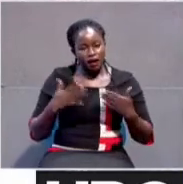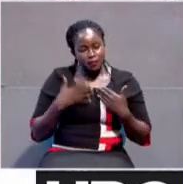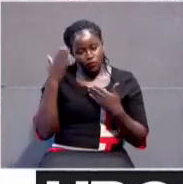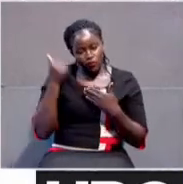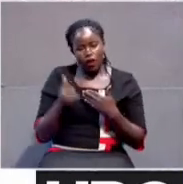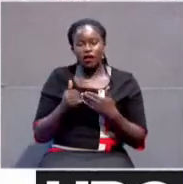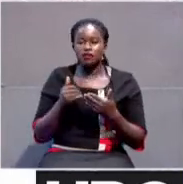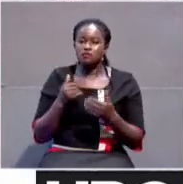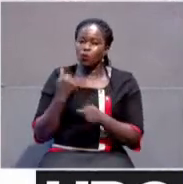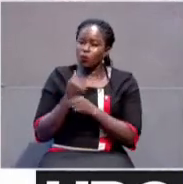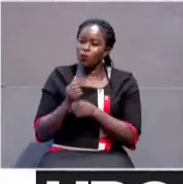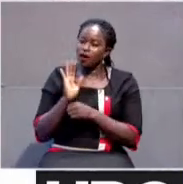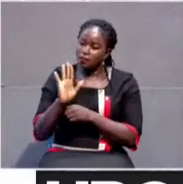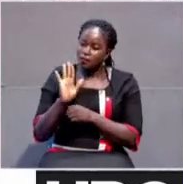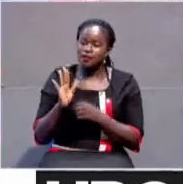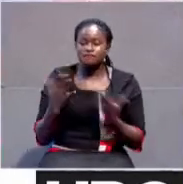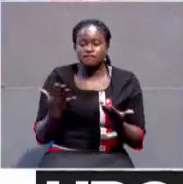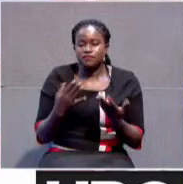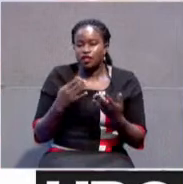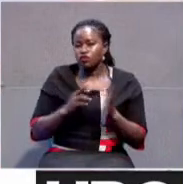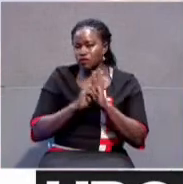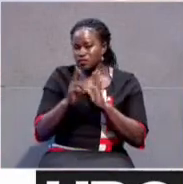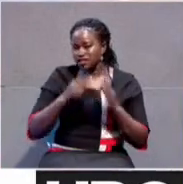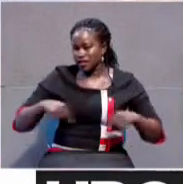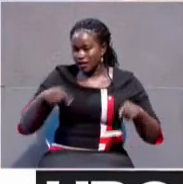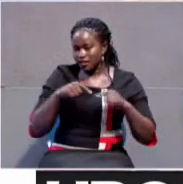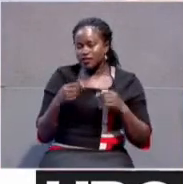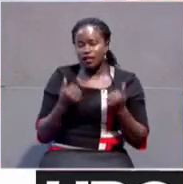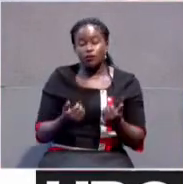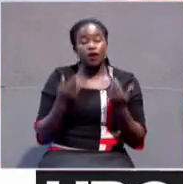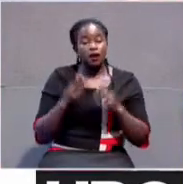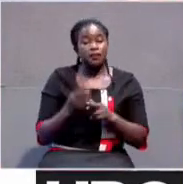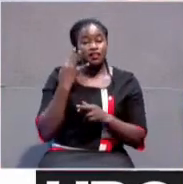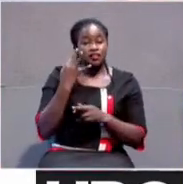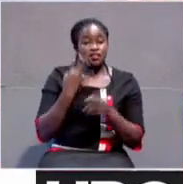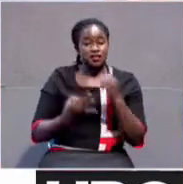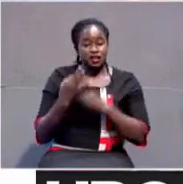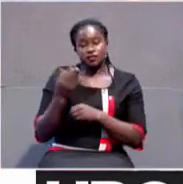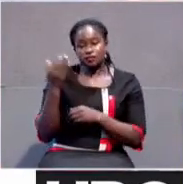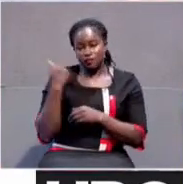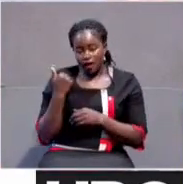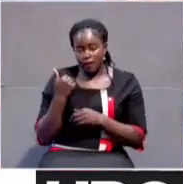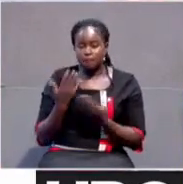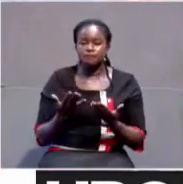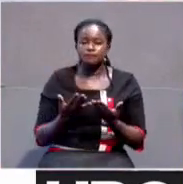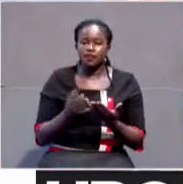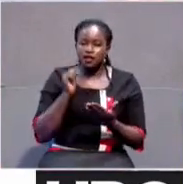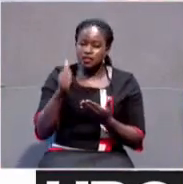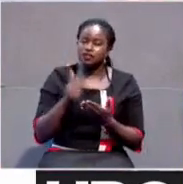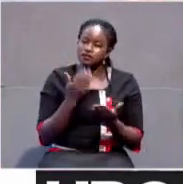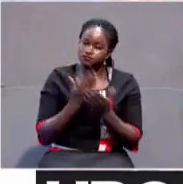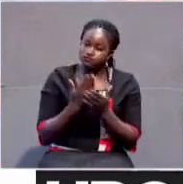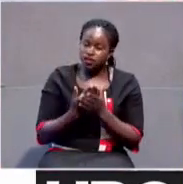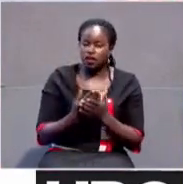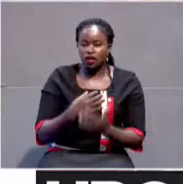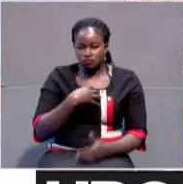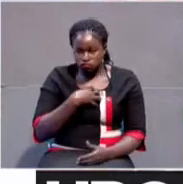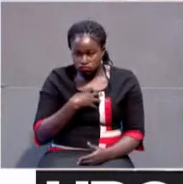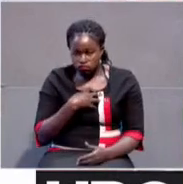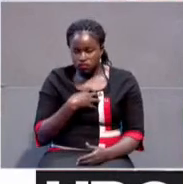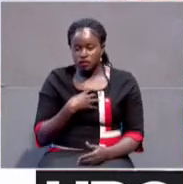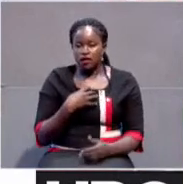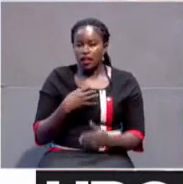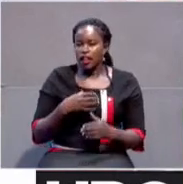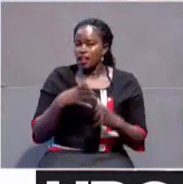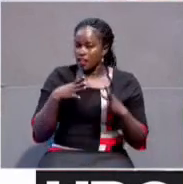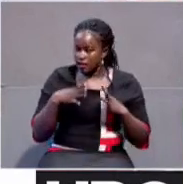done on our behalf. 3 years ago, Mr. Bernard Atiku sought leave of Parliament to research on the